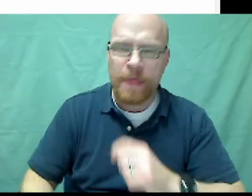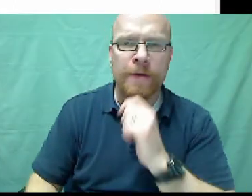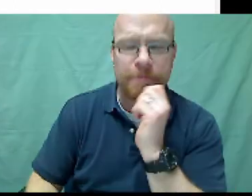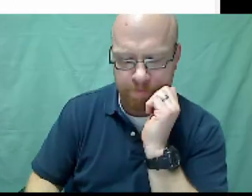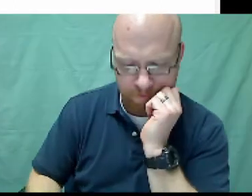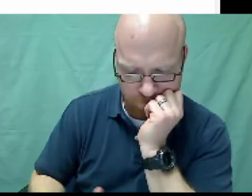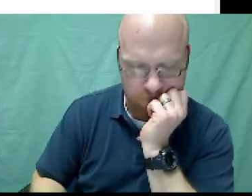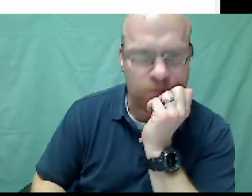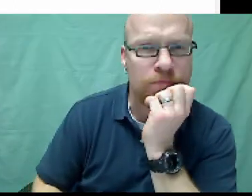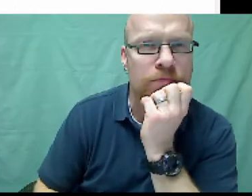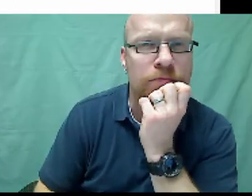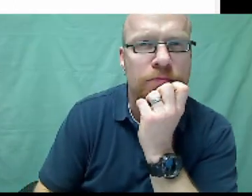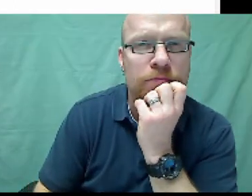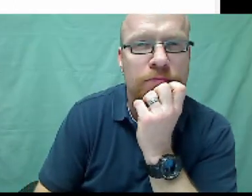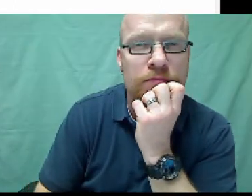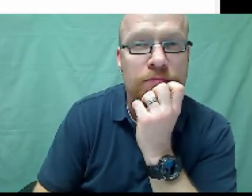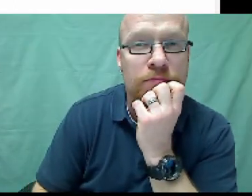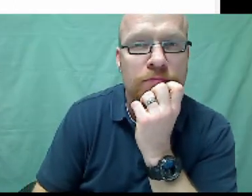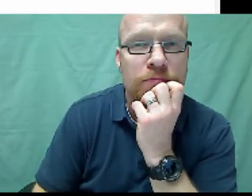ovals there, as we can see,